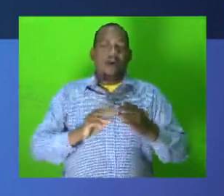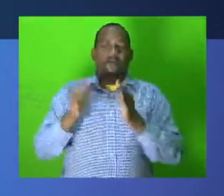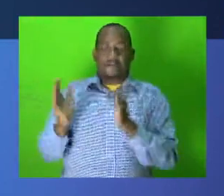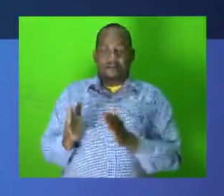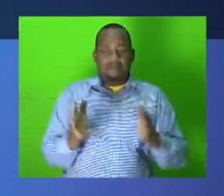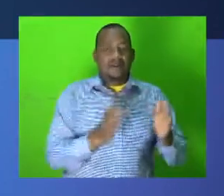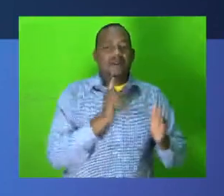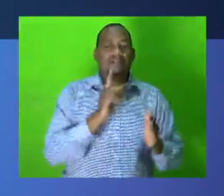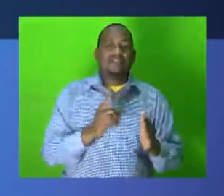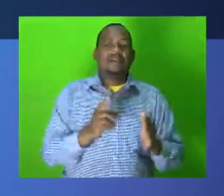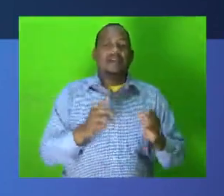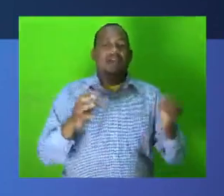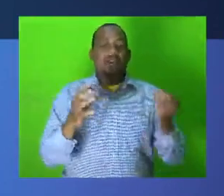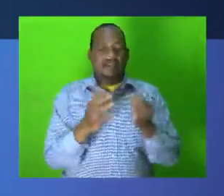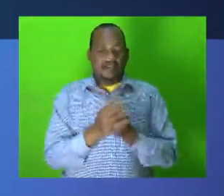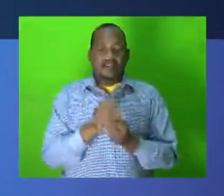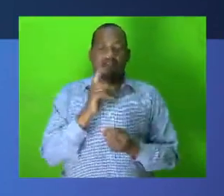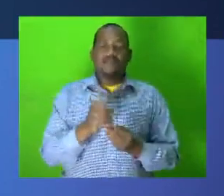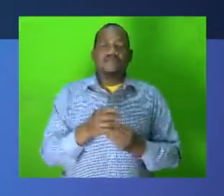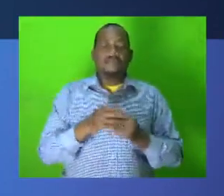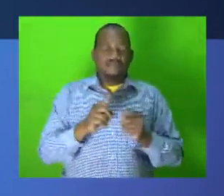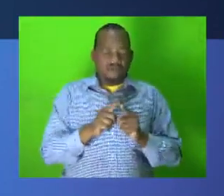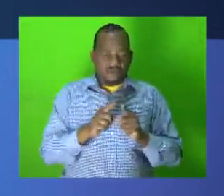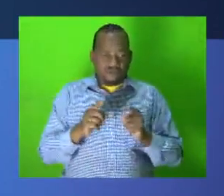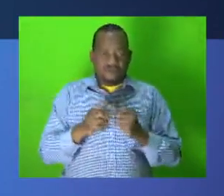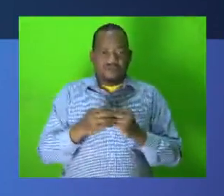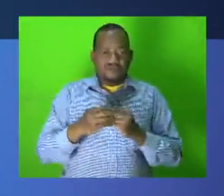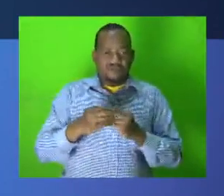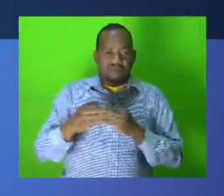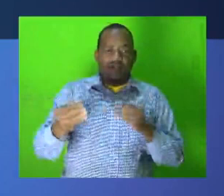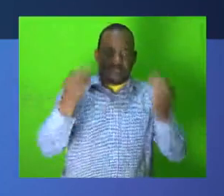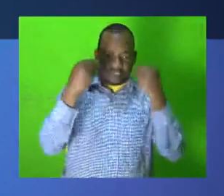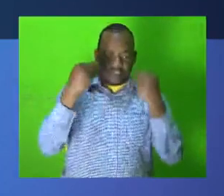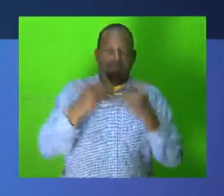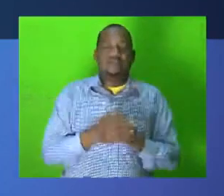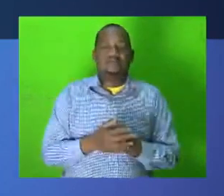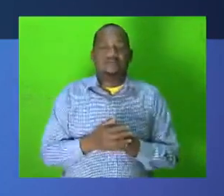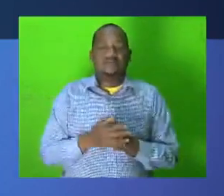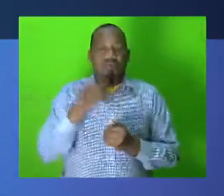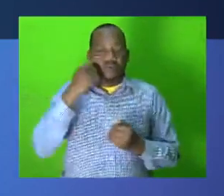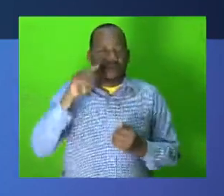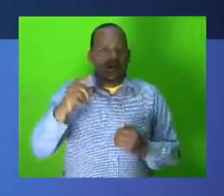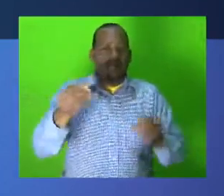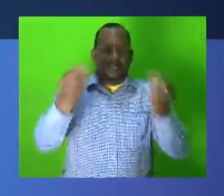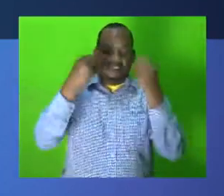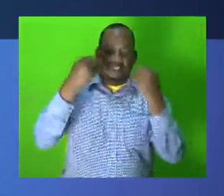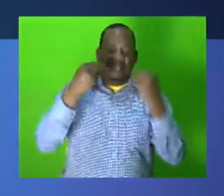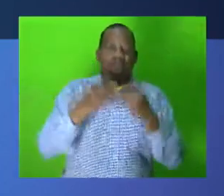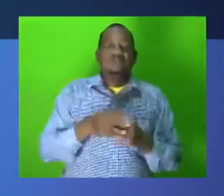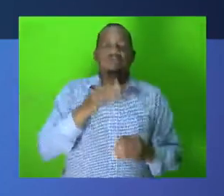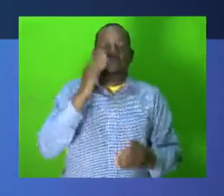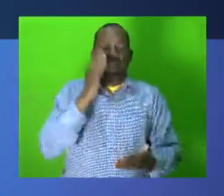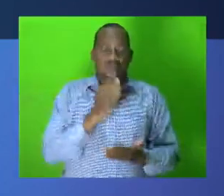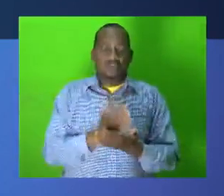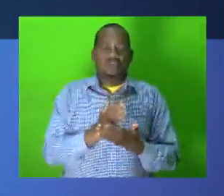our educational level. Example, doctor, when discovering a new disease, first